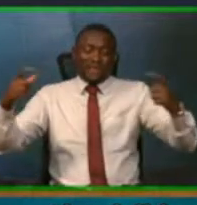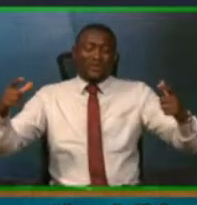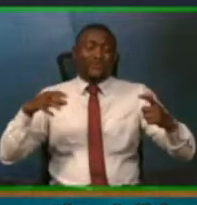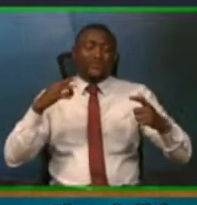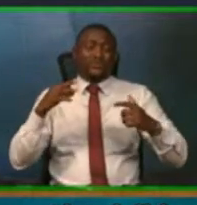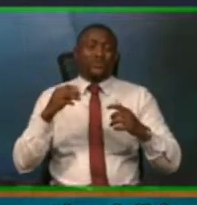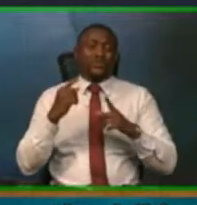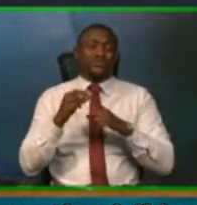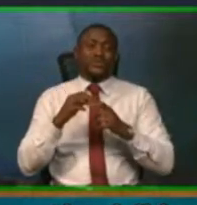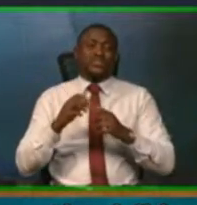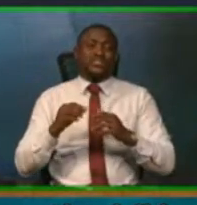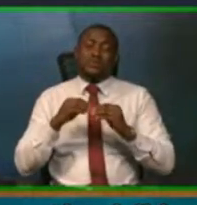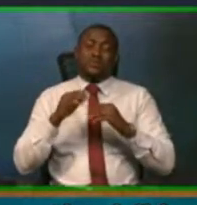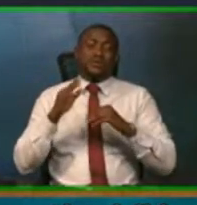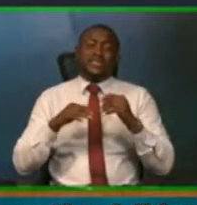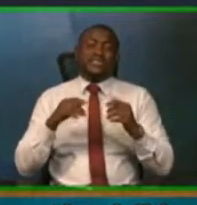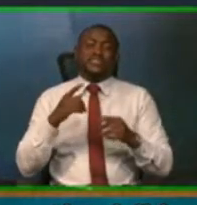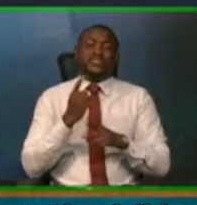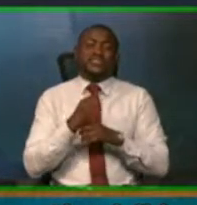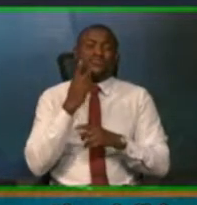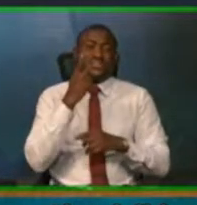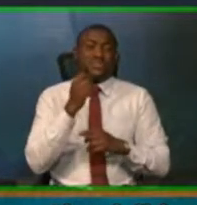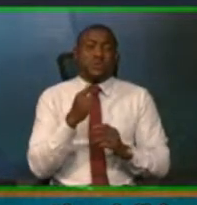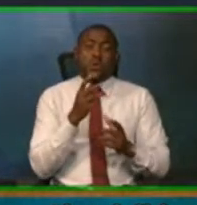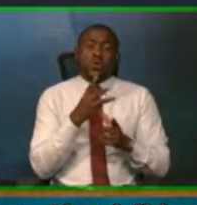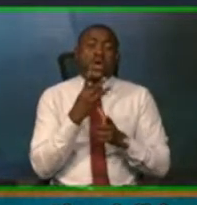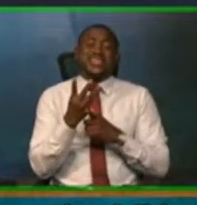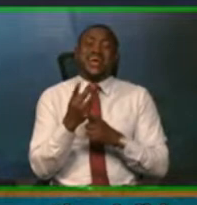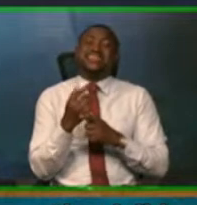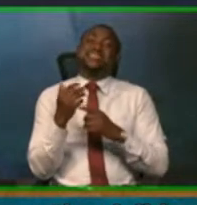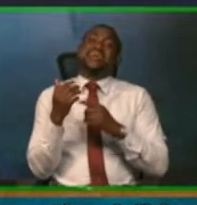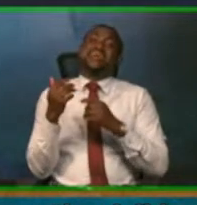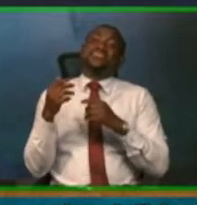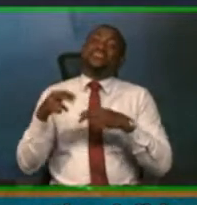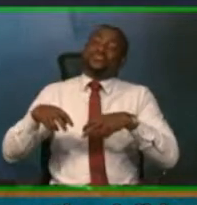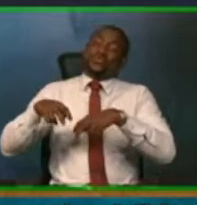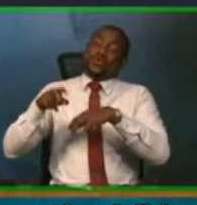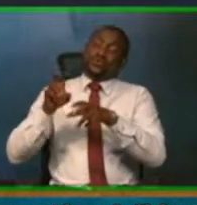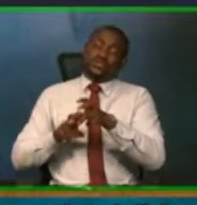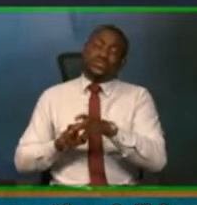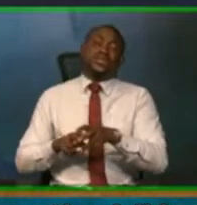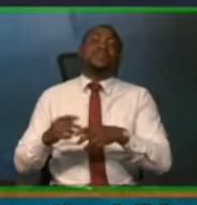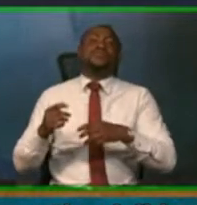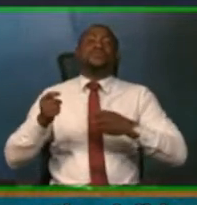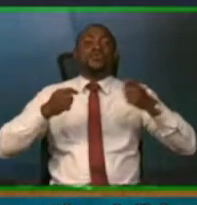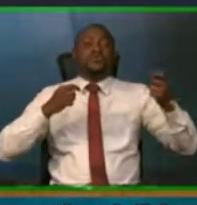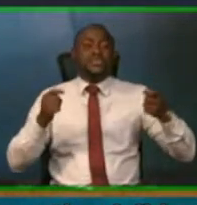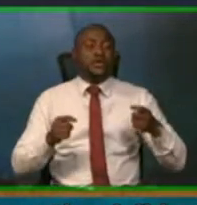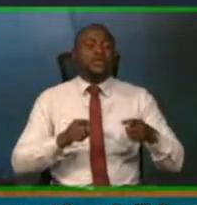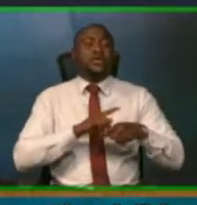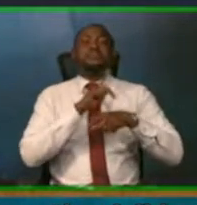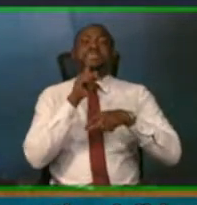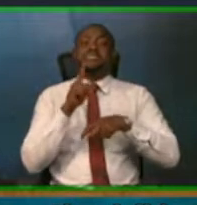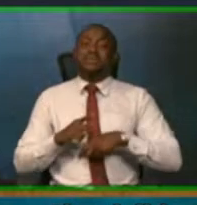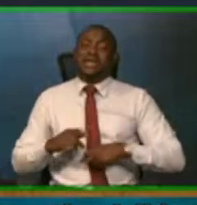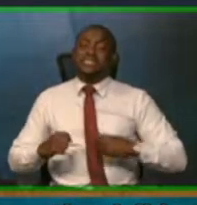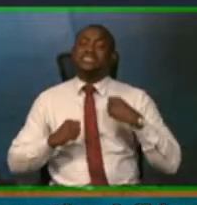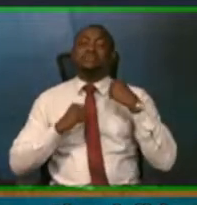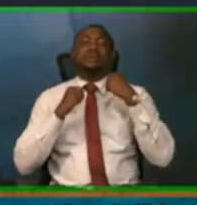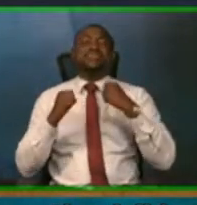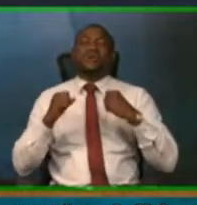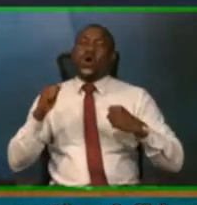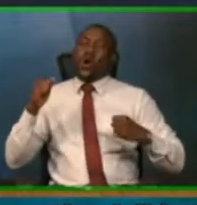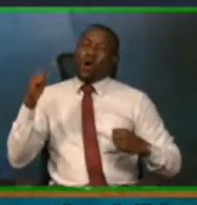realm. It says, whether they be thrones, dominions, principalities, or powers, all things were created